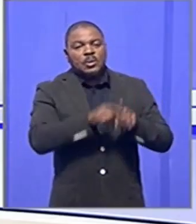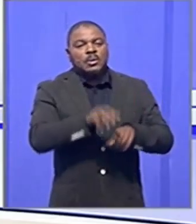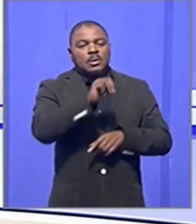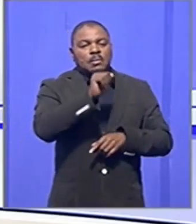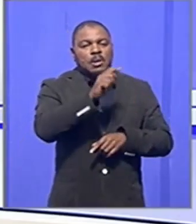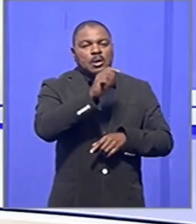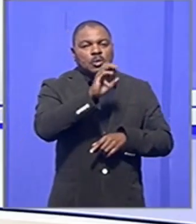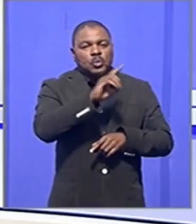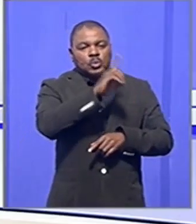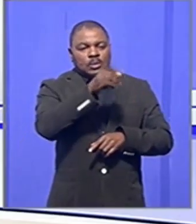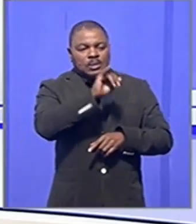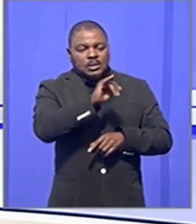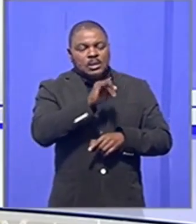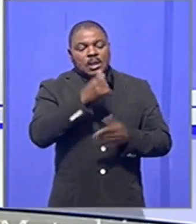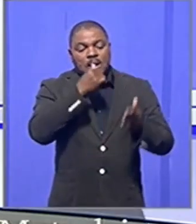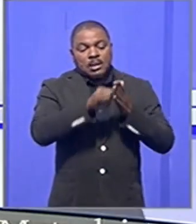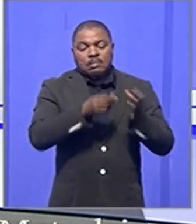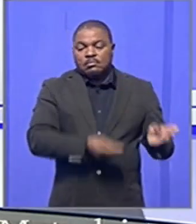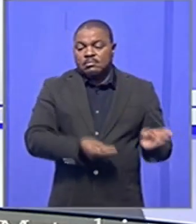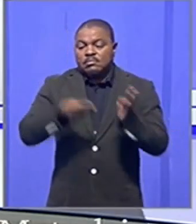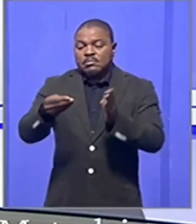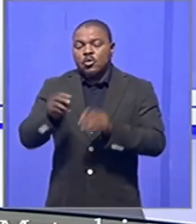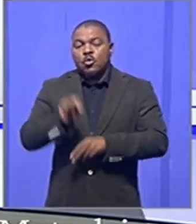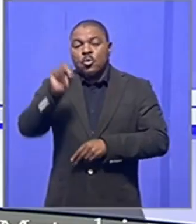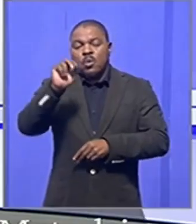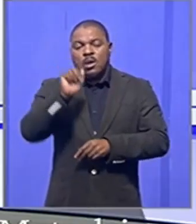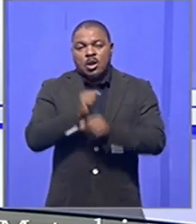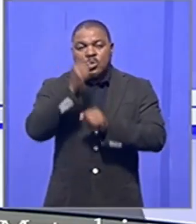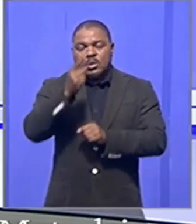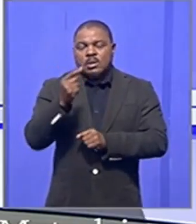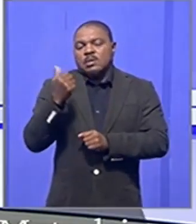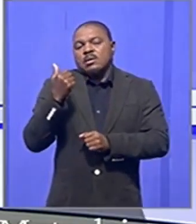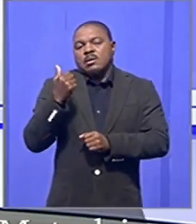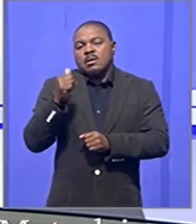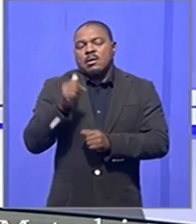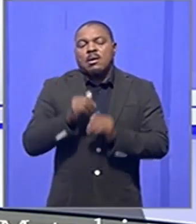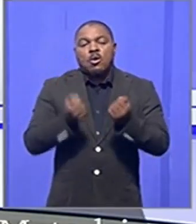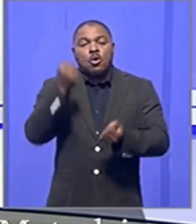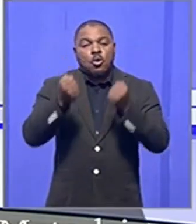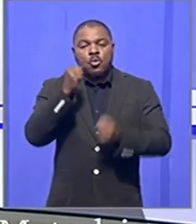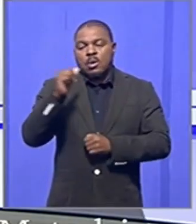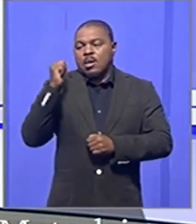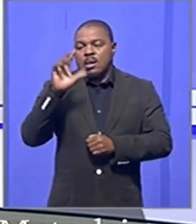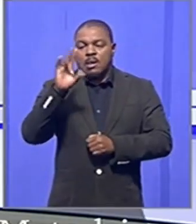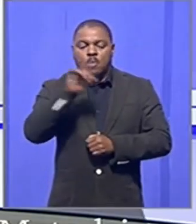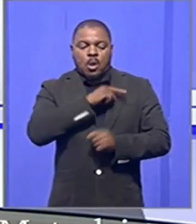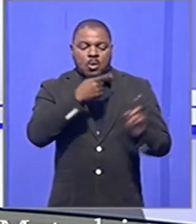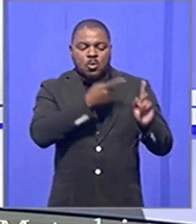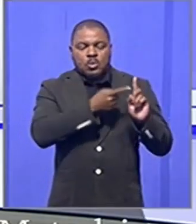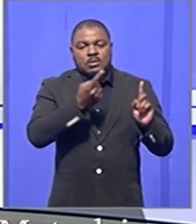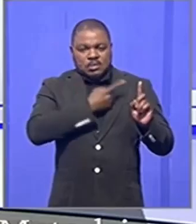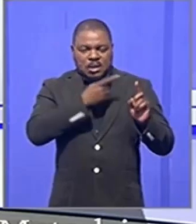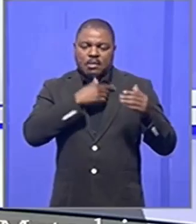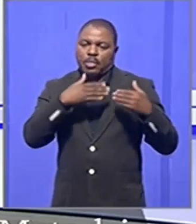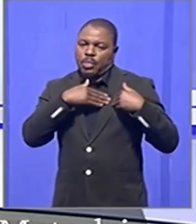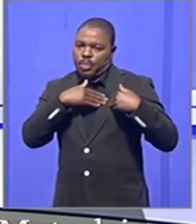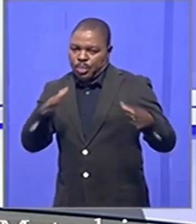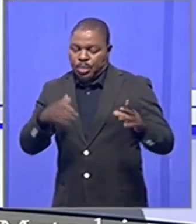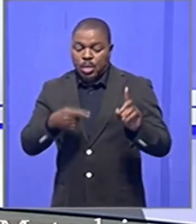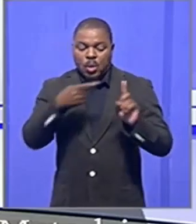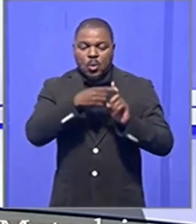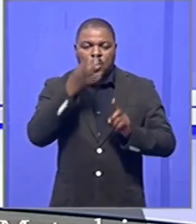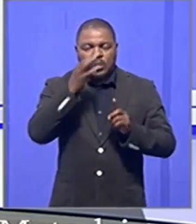Matotsi le išitšwe pele ga kgorotsheko kgolo ya North Gauteng ka laboraro bjalo ka karolo ya boipobolo bja gagwe. Matotsi o ipone molato go